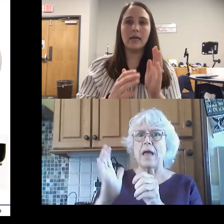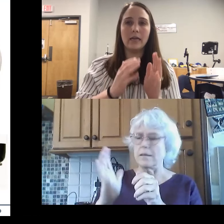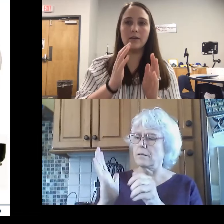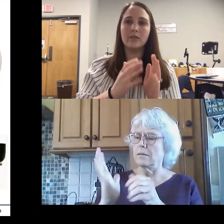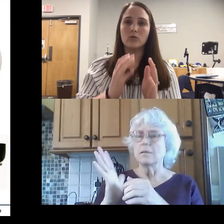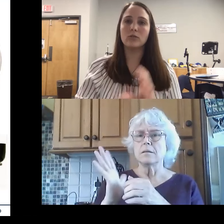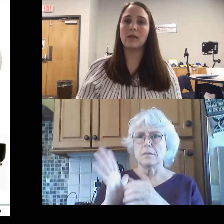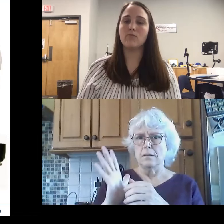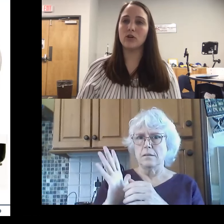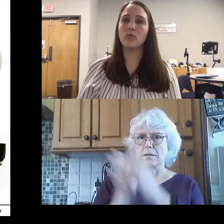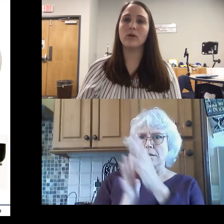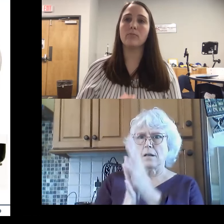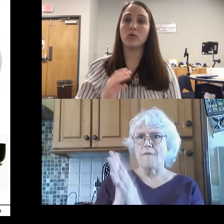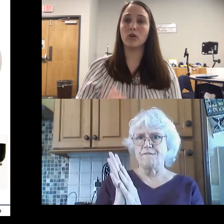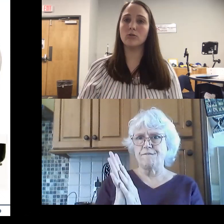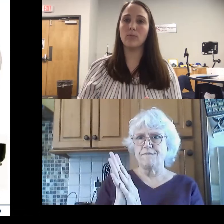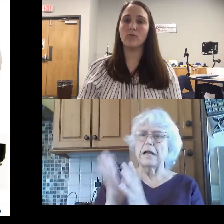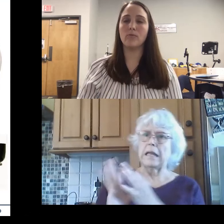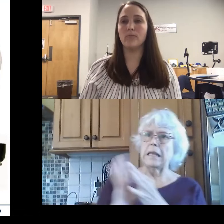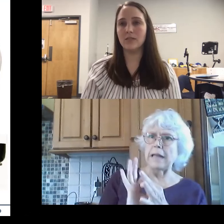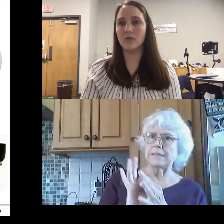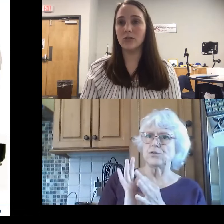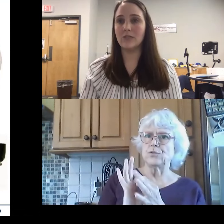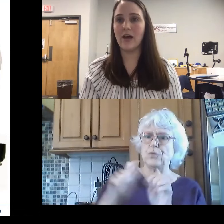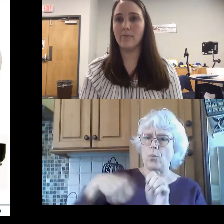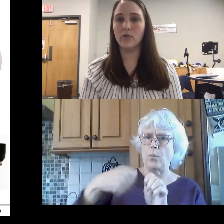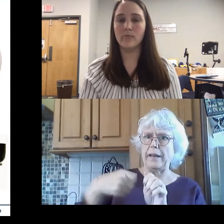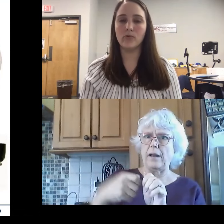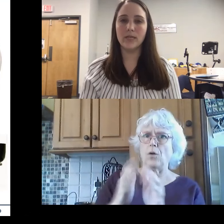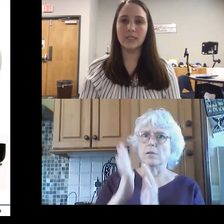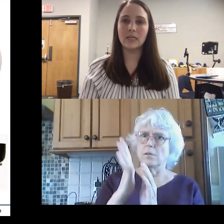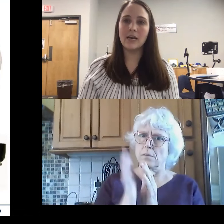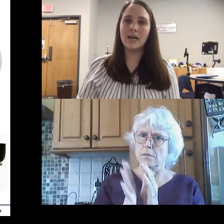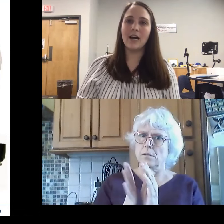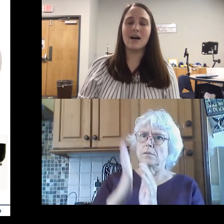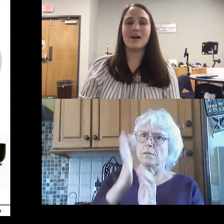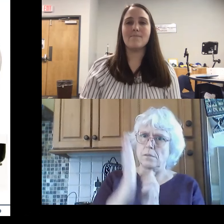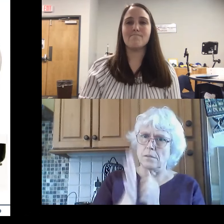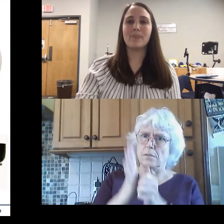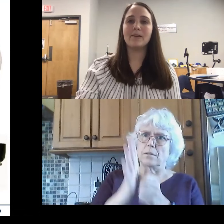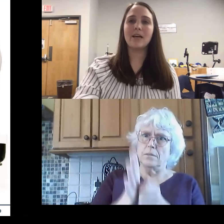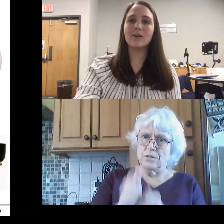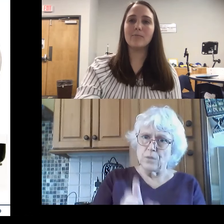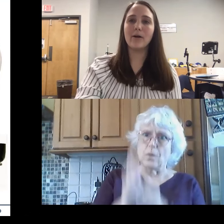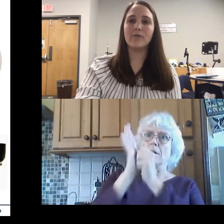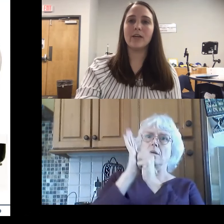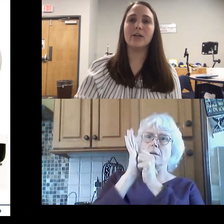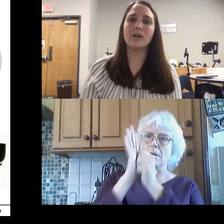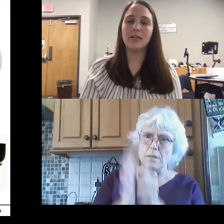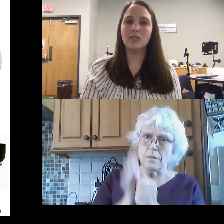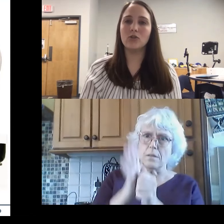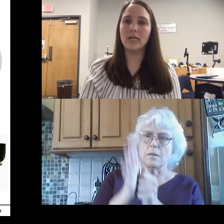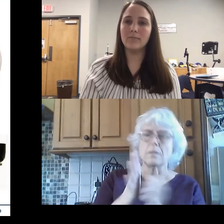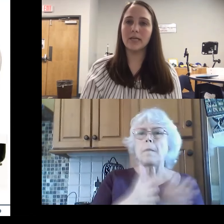and individuals can reel with more gross motor movements versus fine motor movements. Um, the soccer ball over